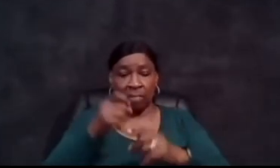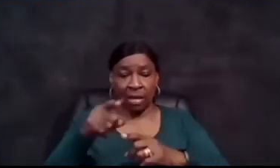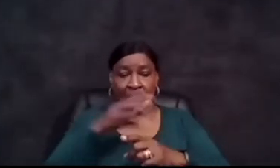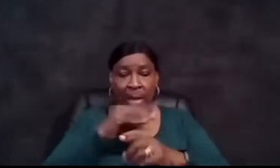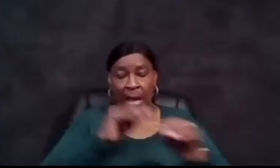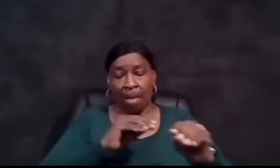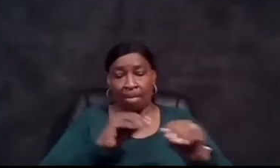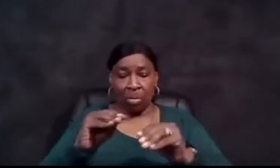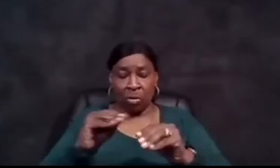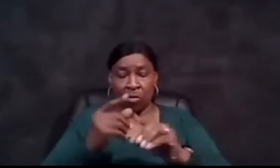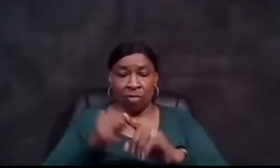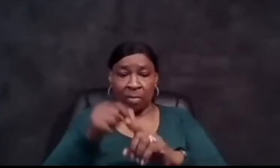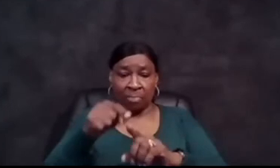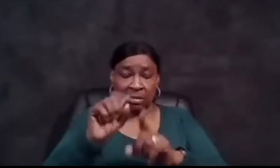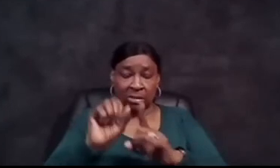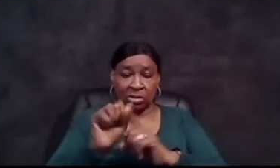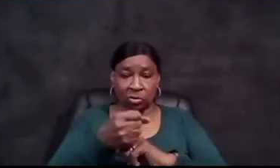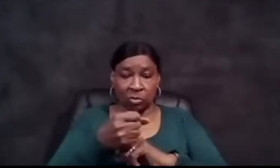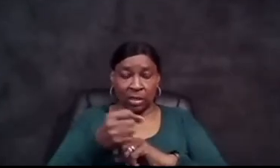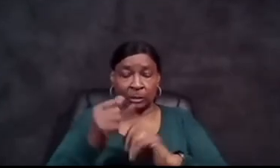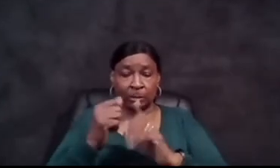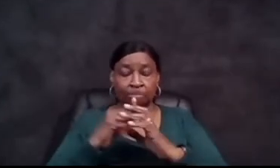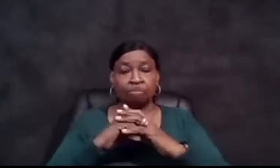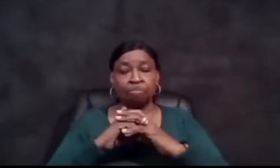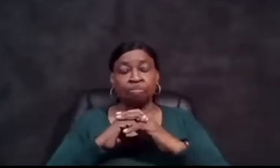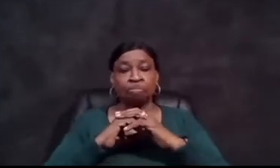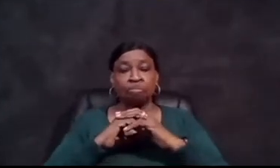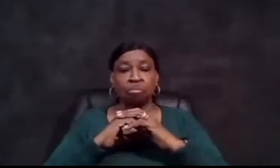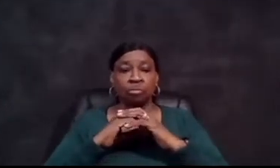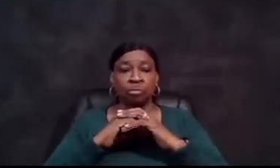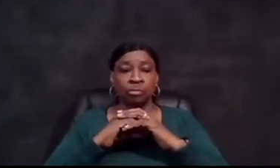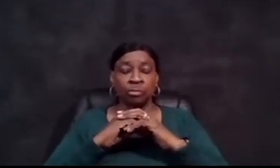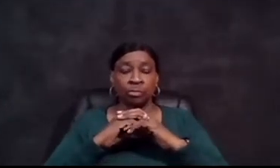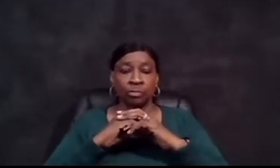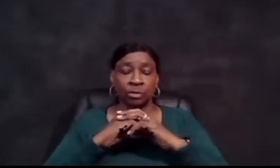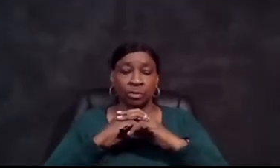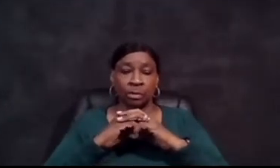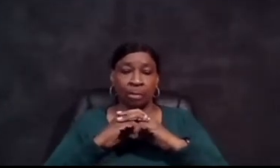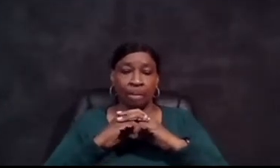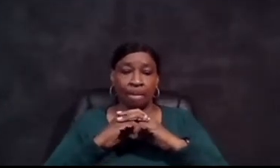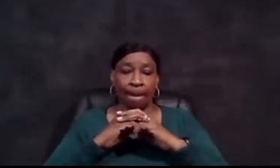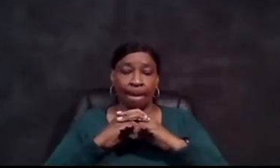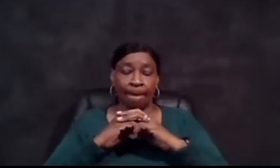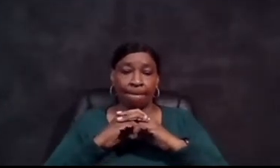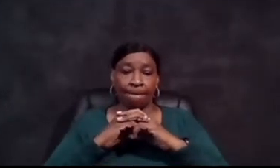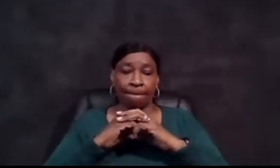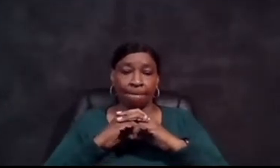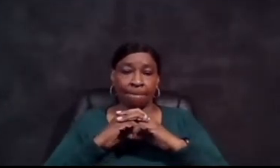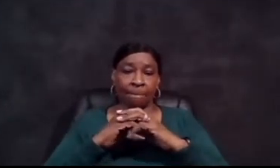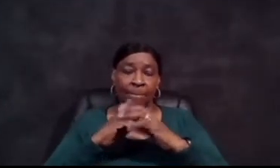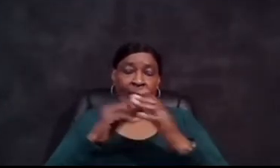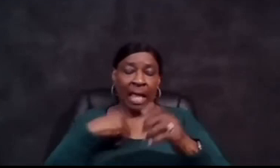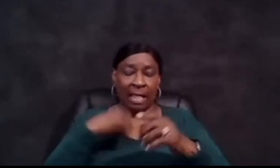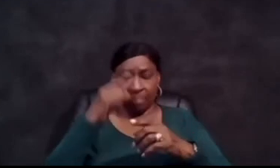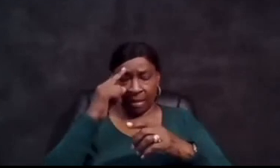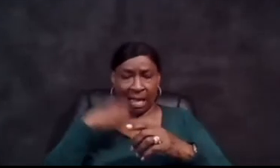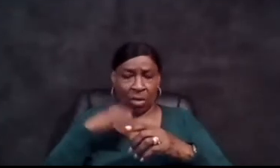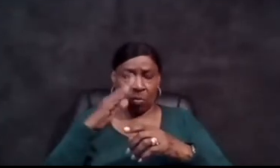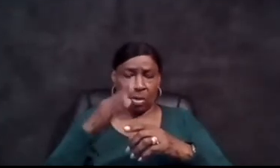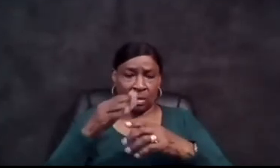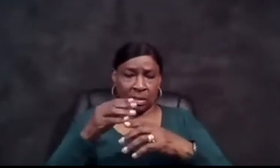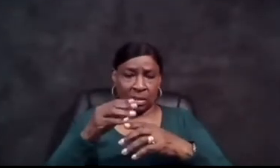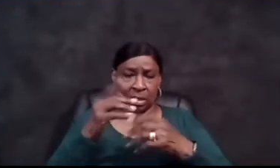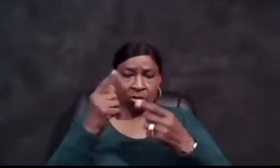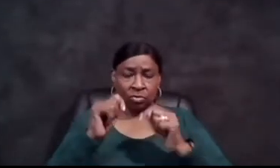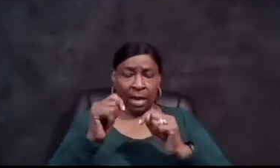I think, aptly describe? I think I'll jump in and try to organize the